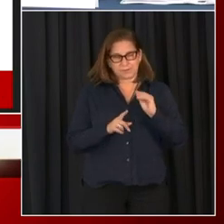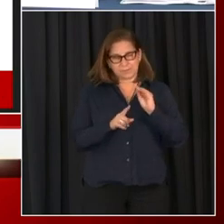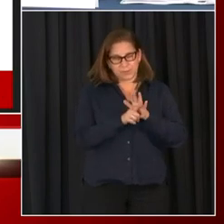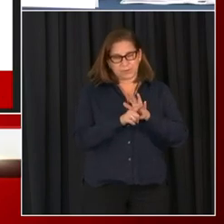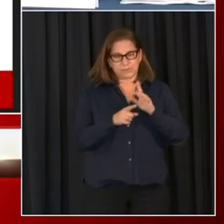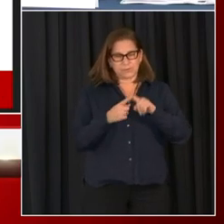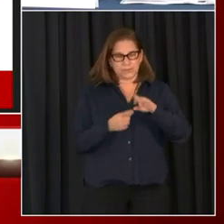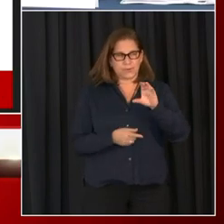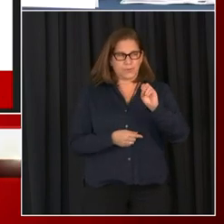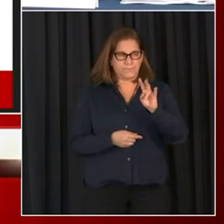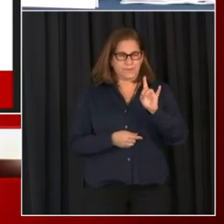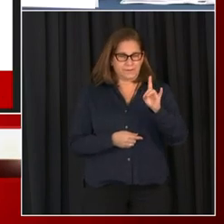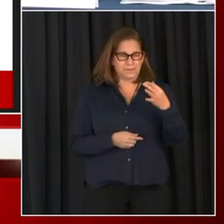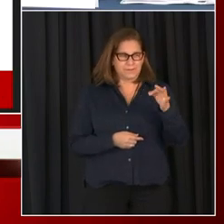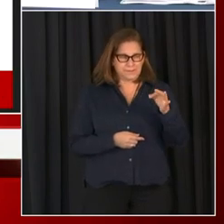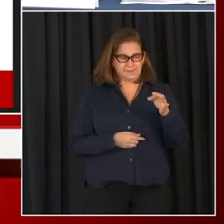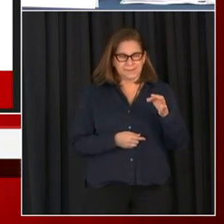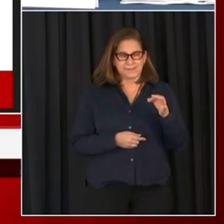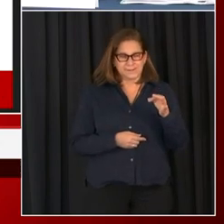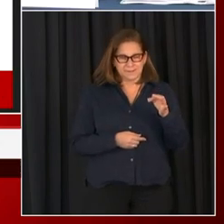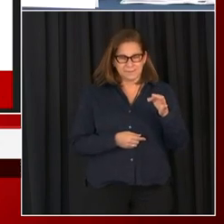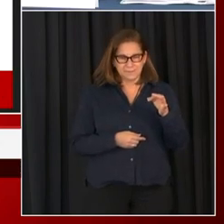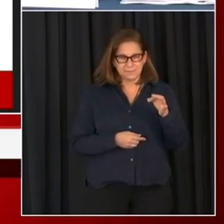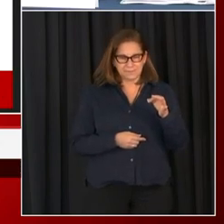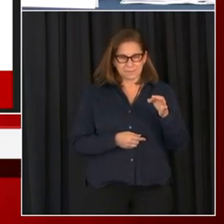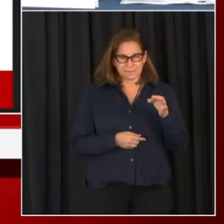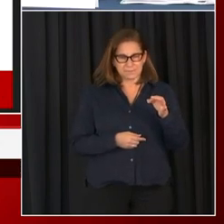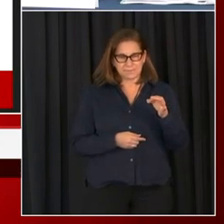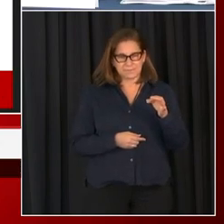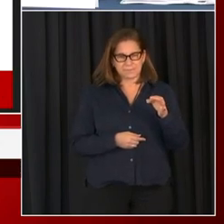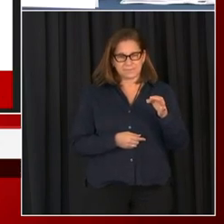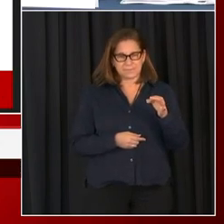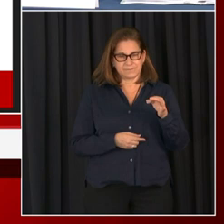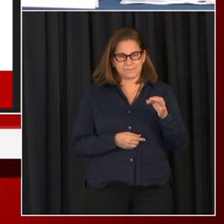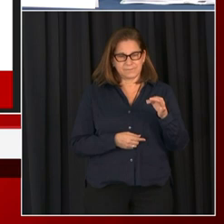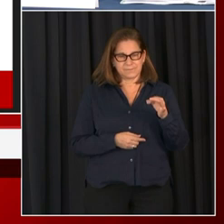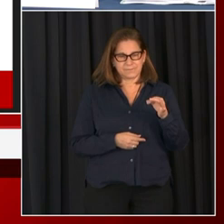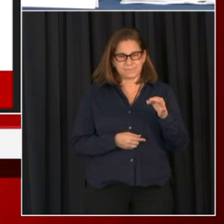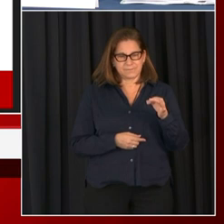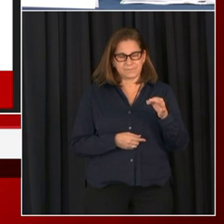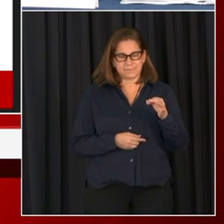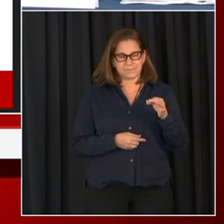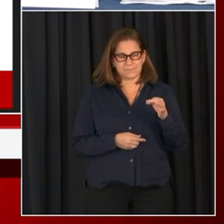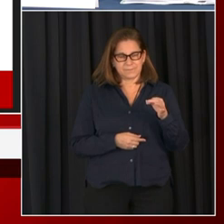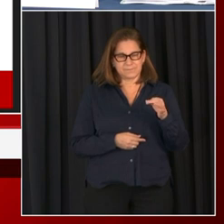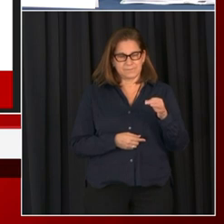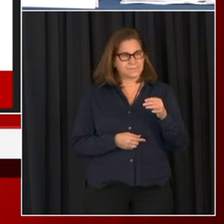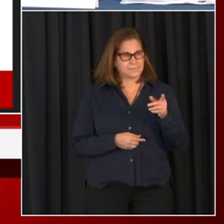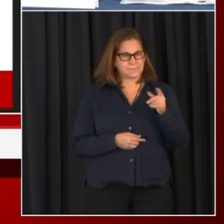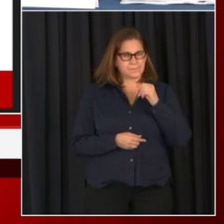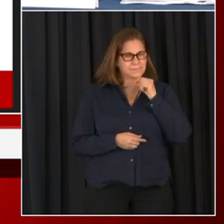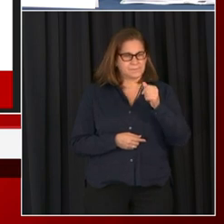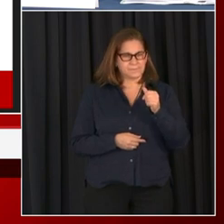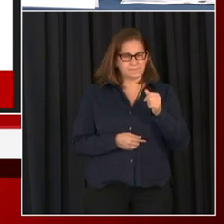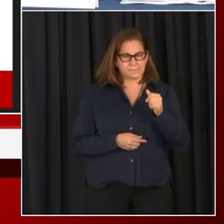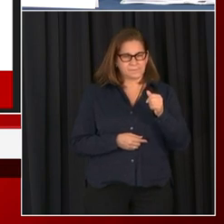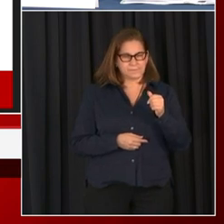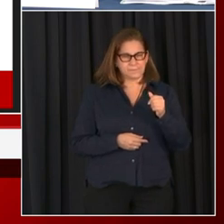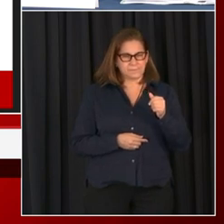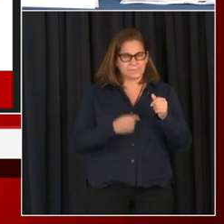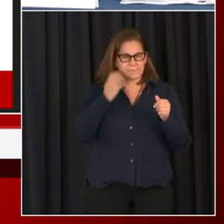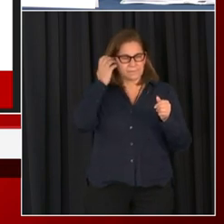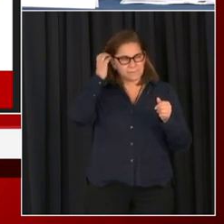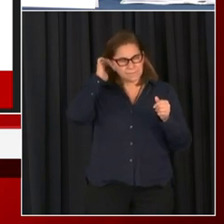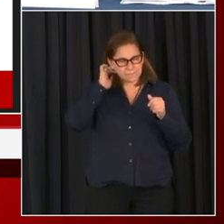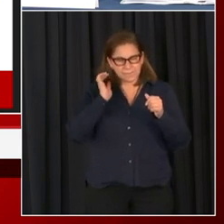listed in the summary bar charts over to the side. So out of the 374 case interviews